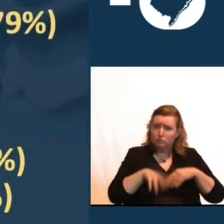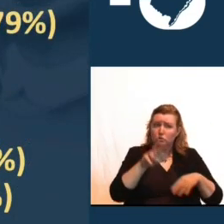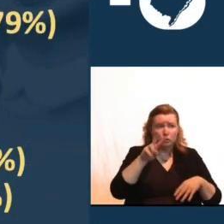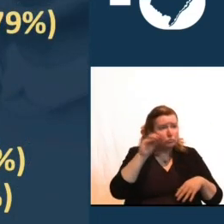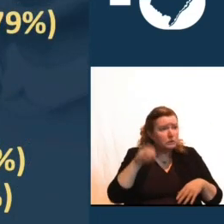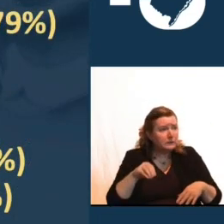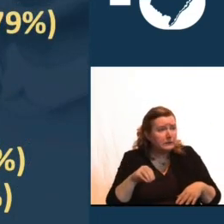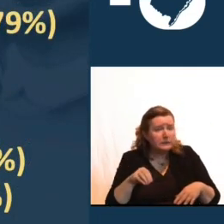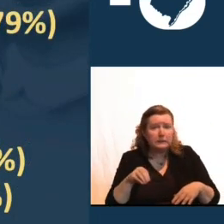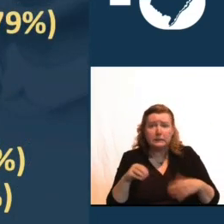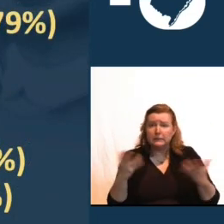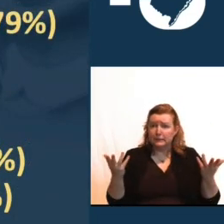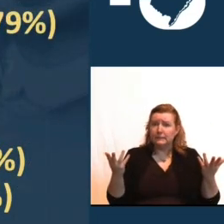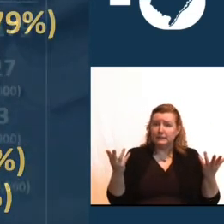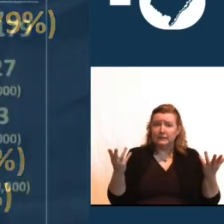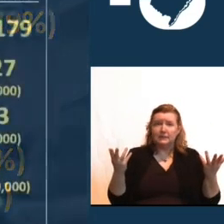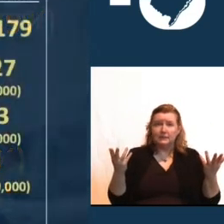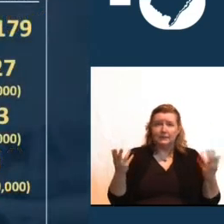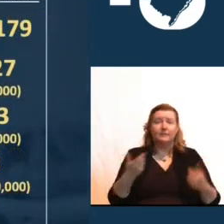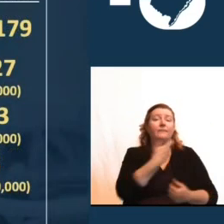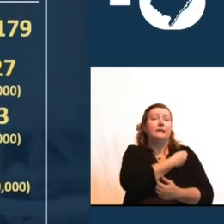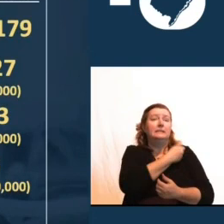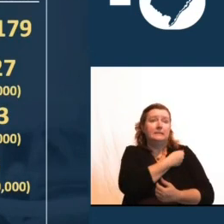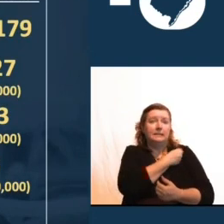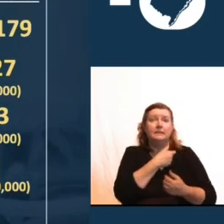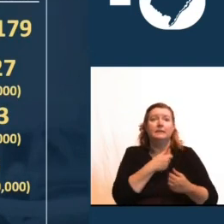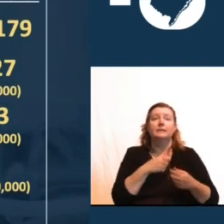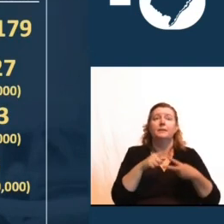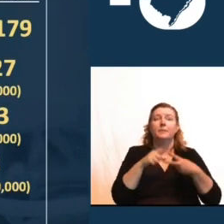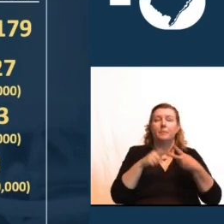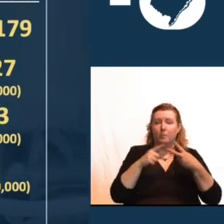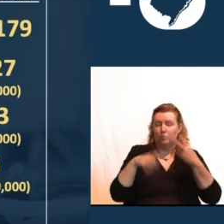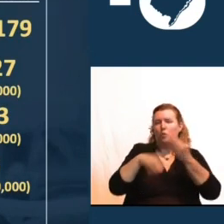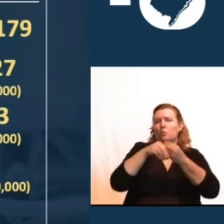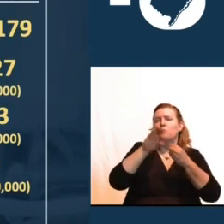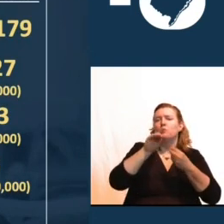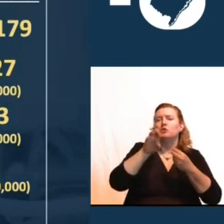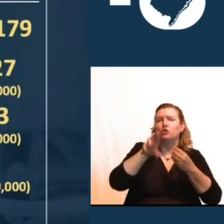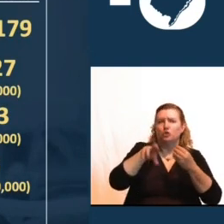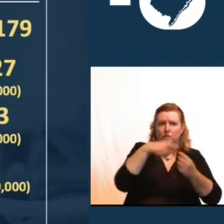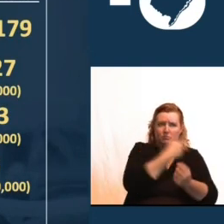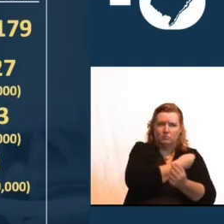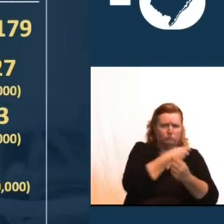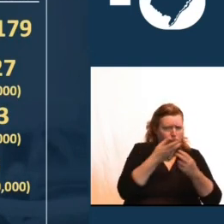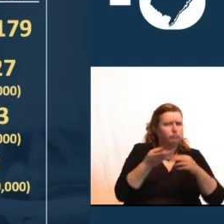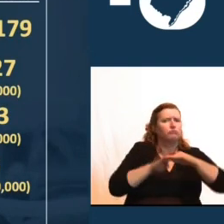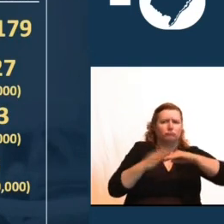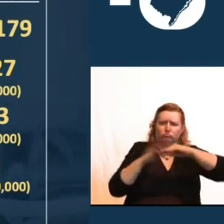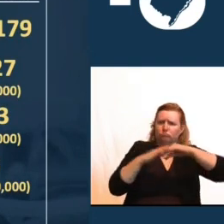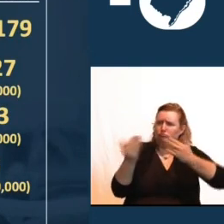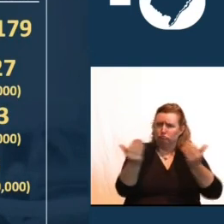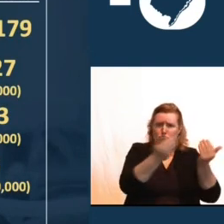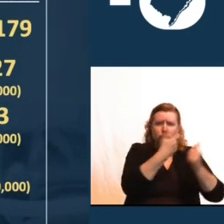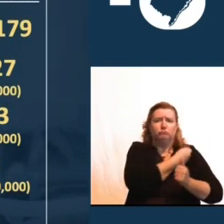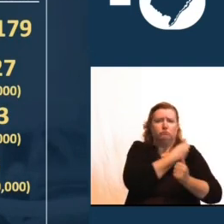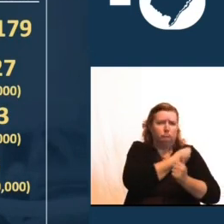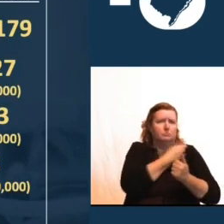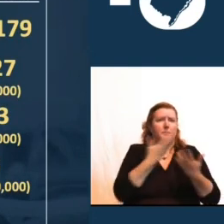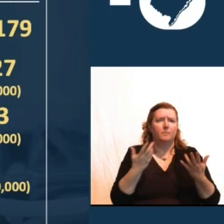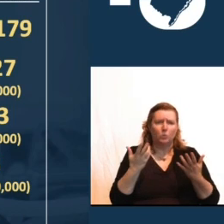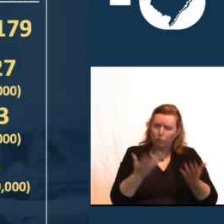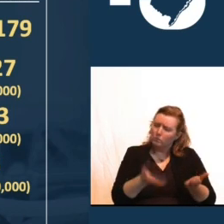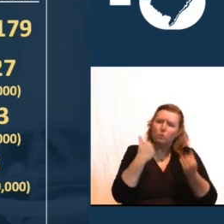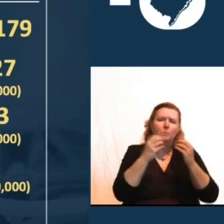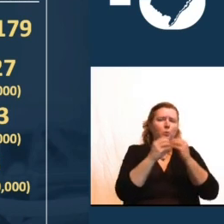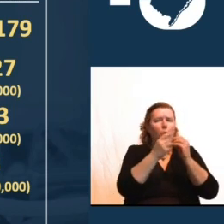and steady climb. Not as fast as we'd like, but they're going in the right direction. And the latest numbers on breakthrough cases